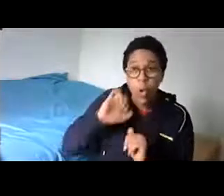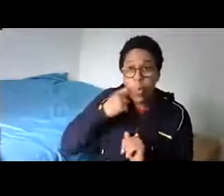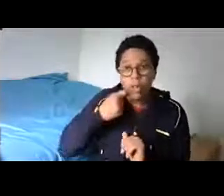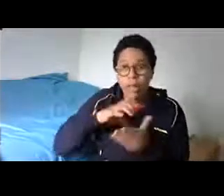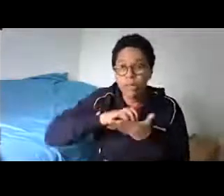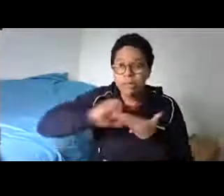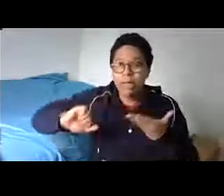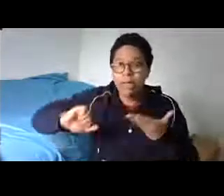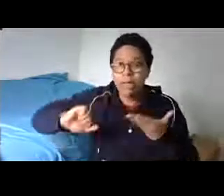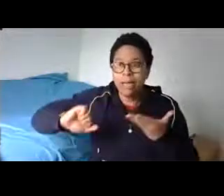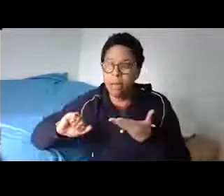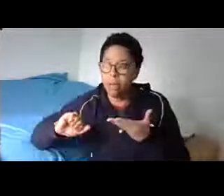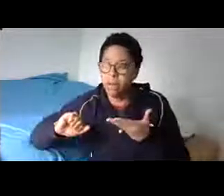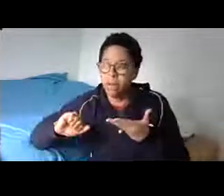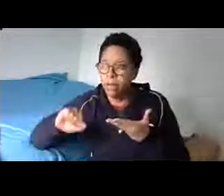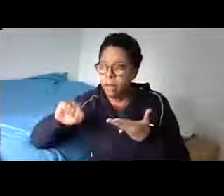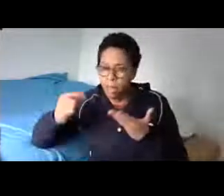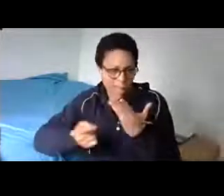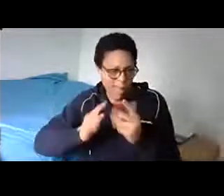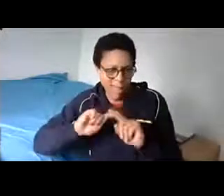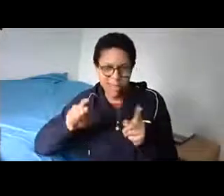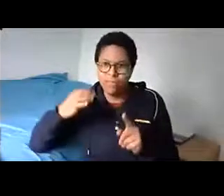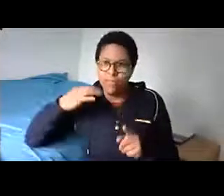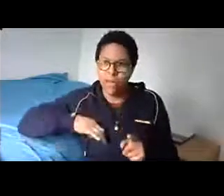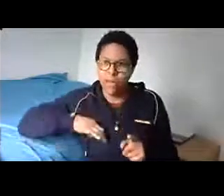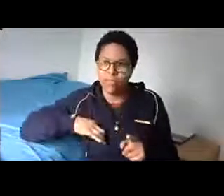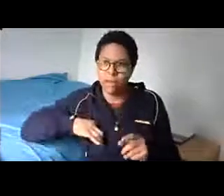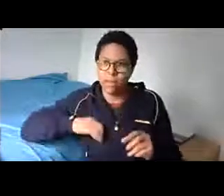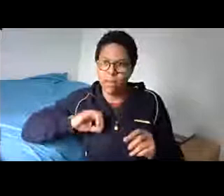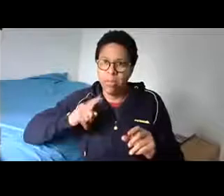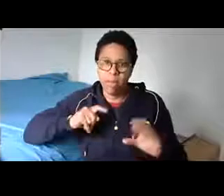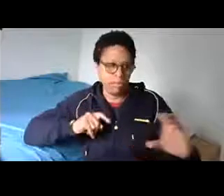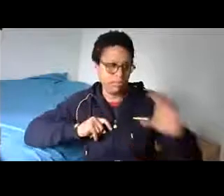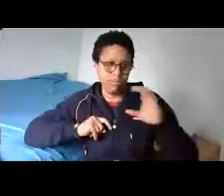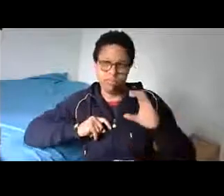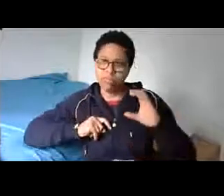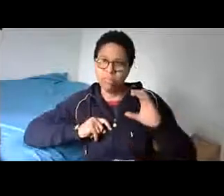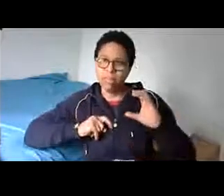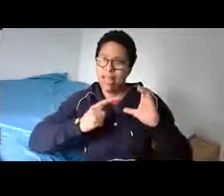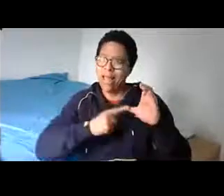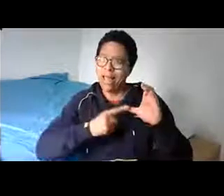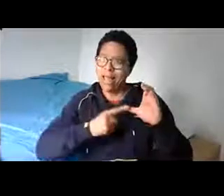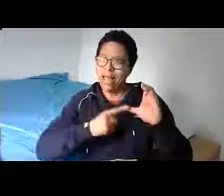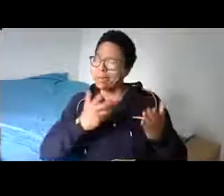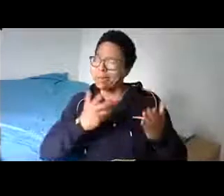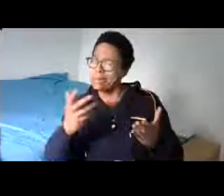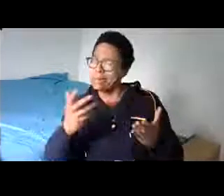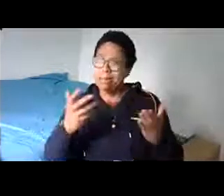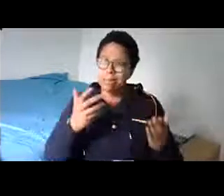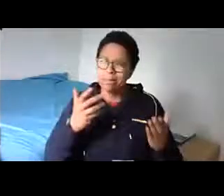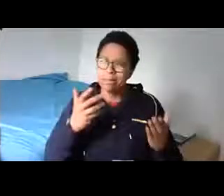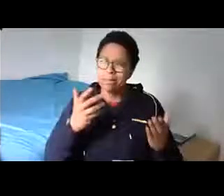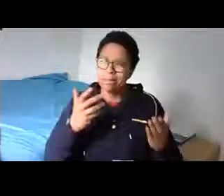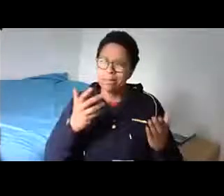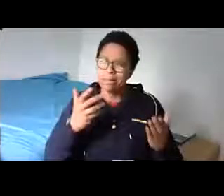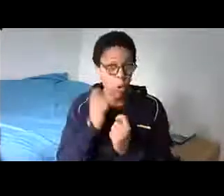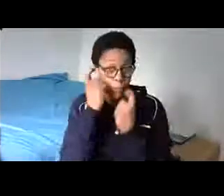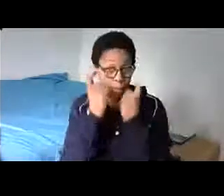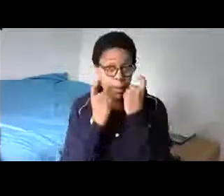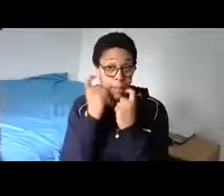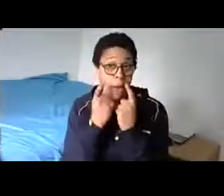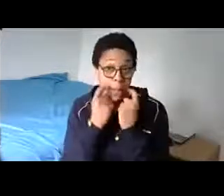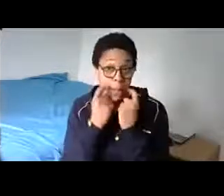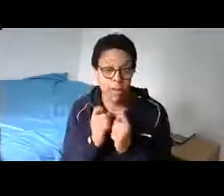So local authority, ask them to explain why they think you can afford to pay your contribution,